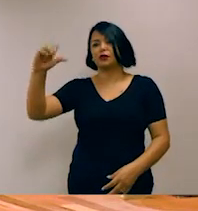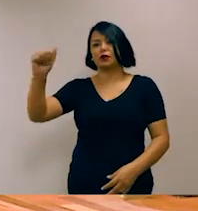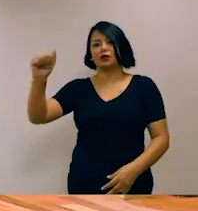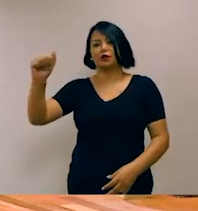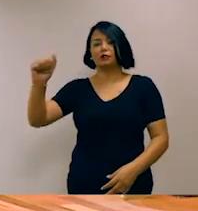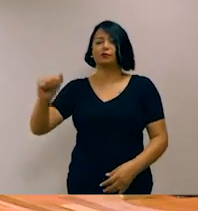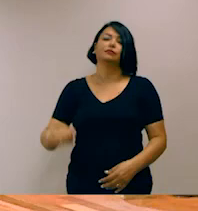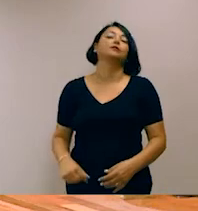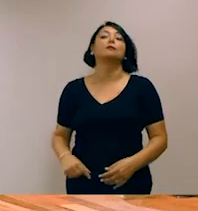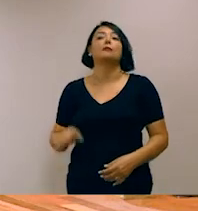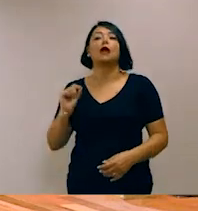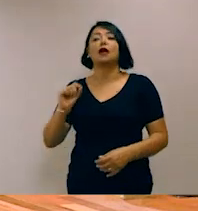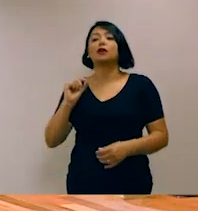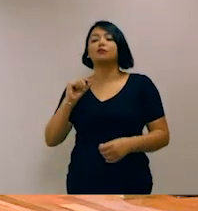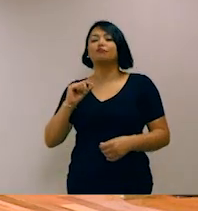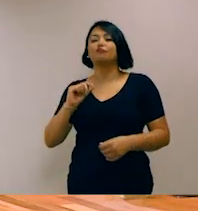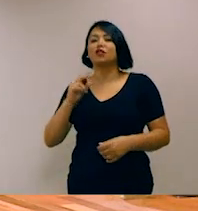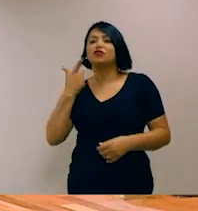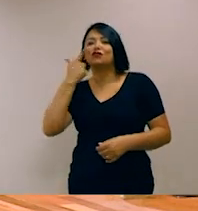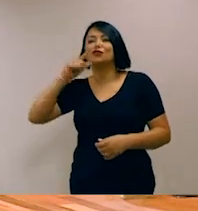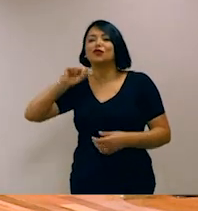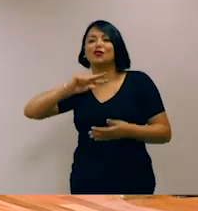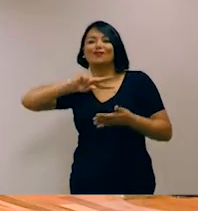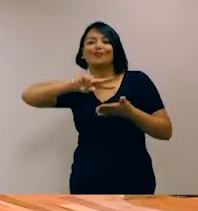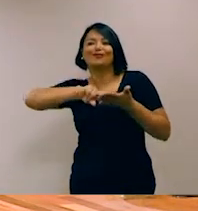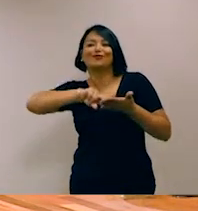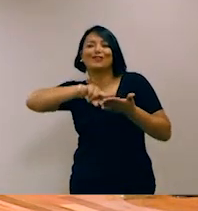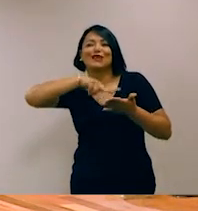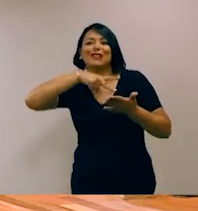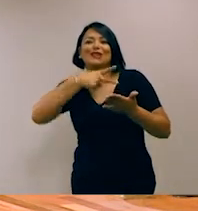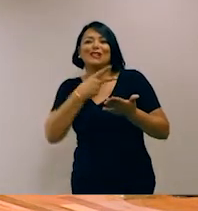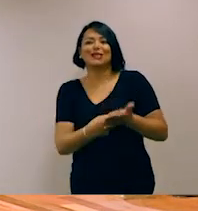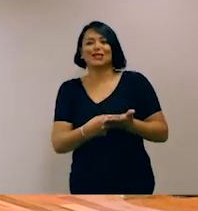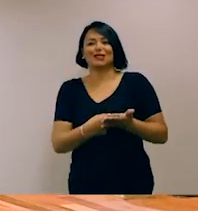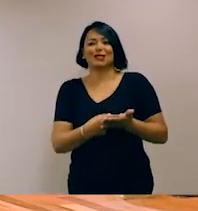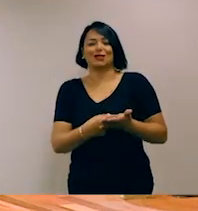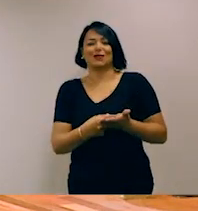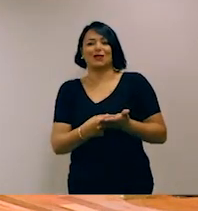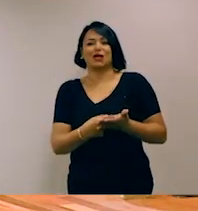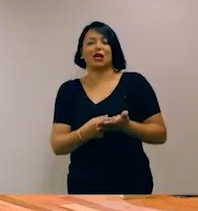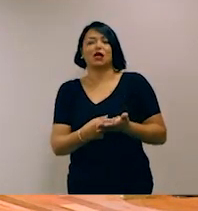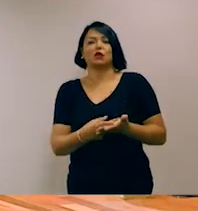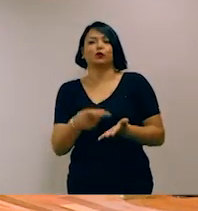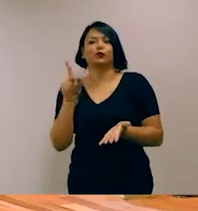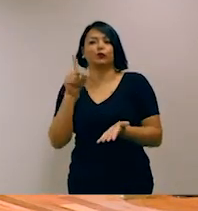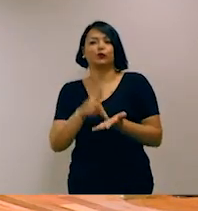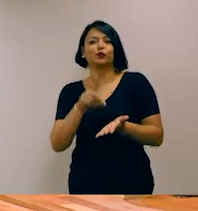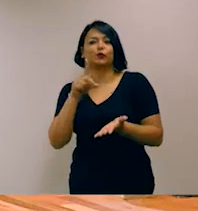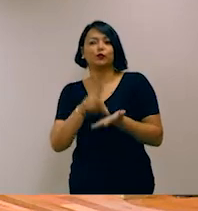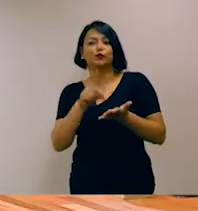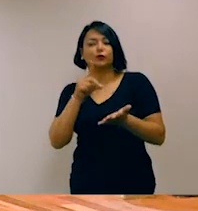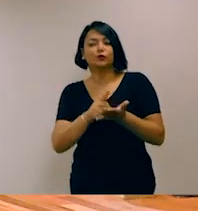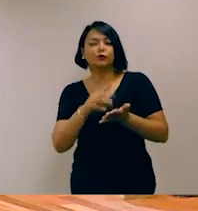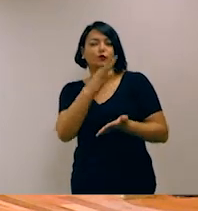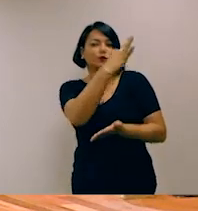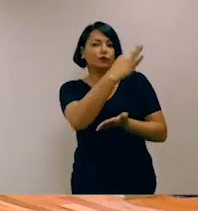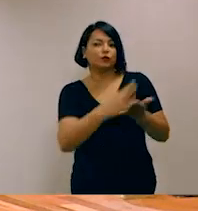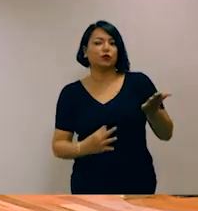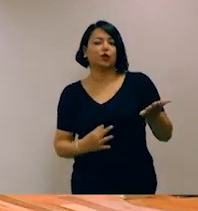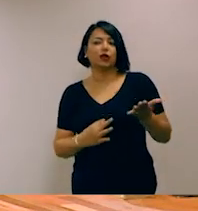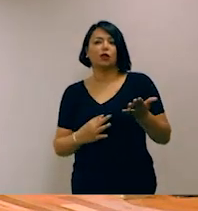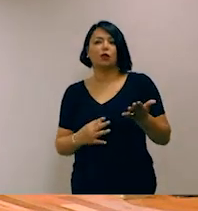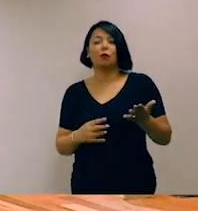semantics, we are going to be able to define the meaning of the text. And when we talk